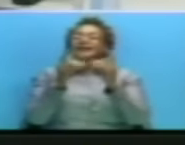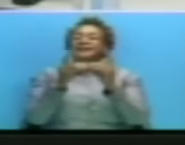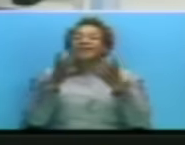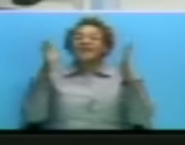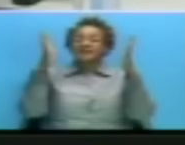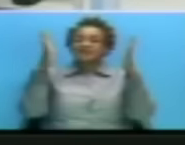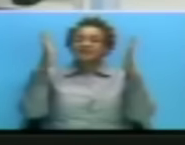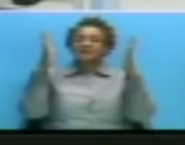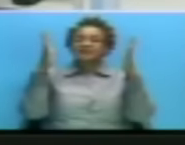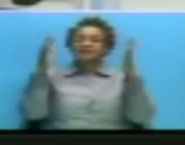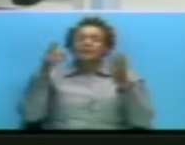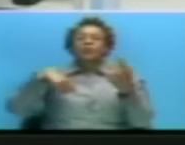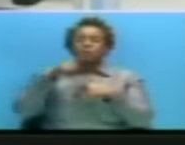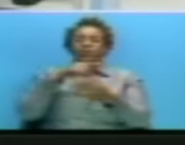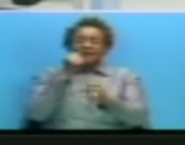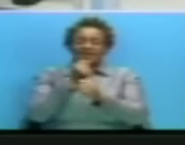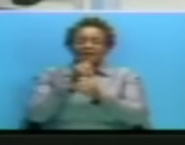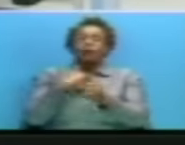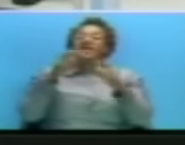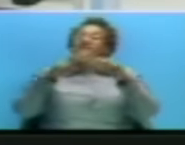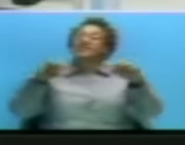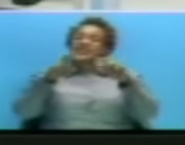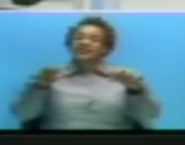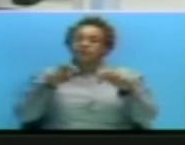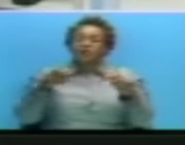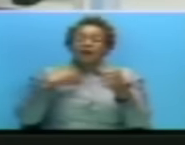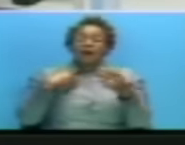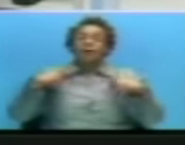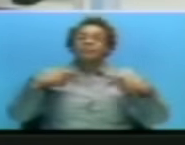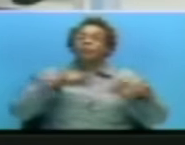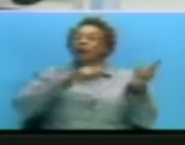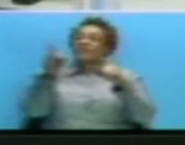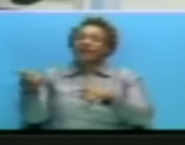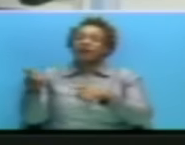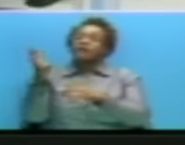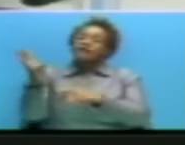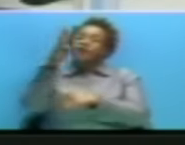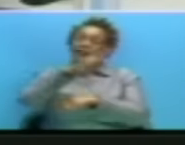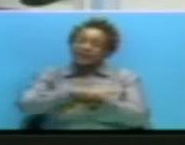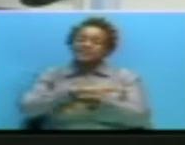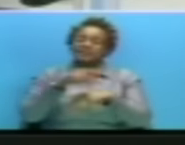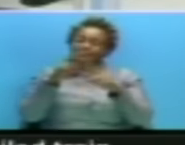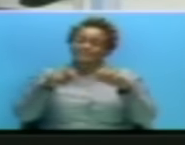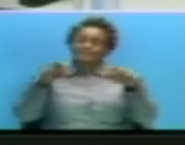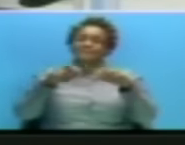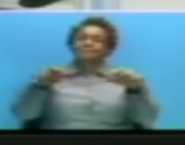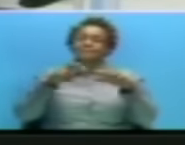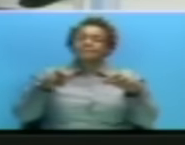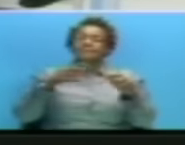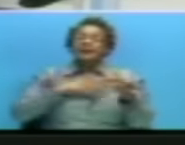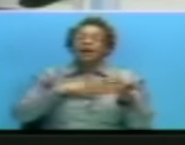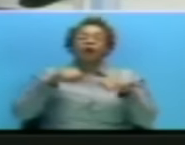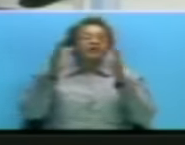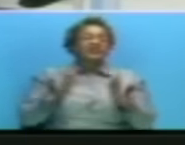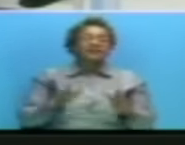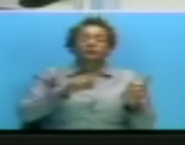Yeah. We actually did our investigations. Our guys went there. We took about 4 days on this matter. And our officers